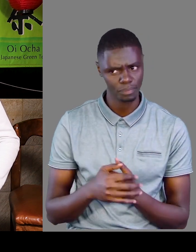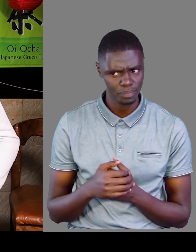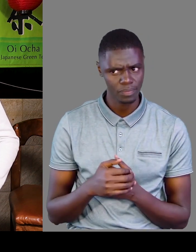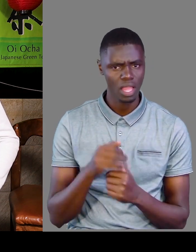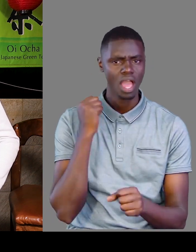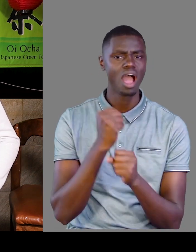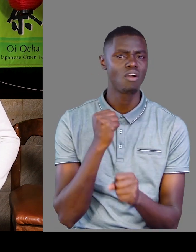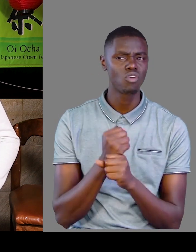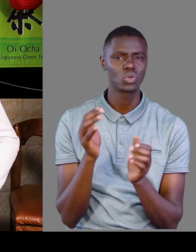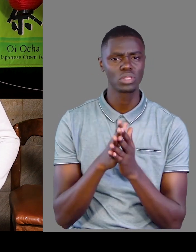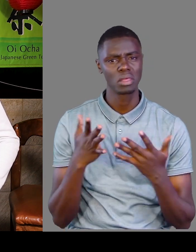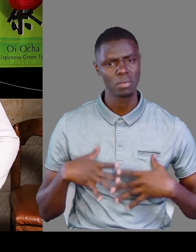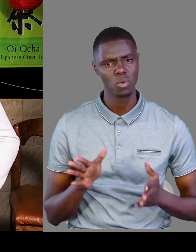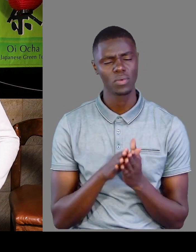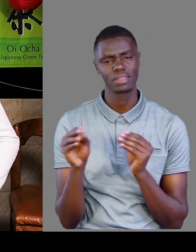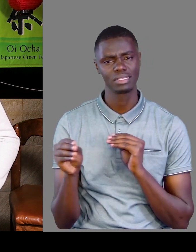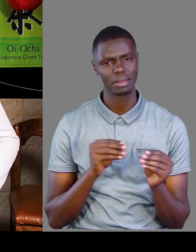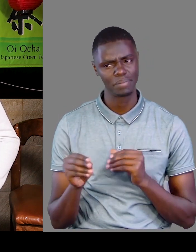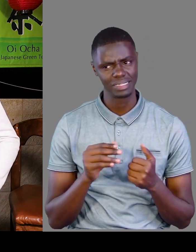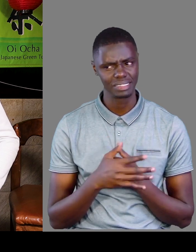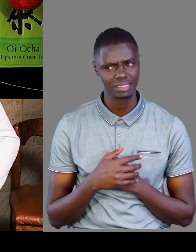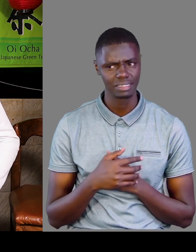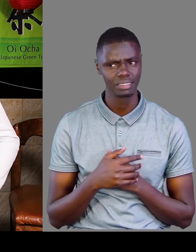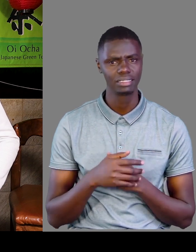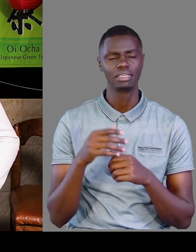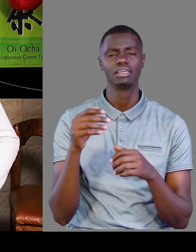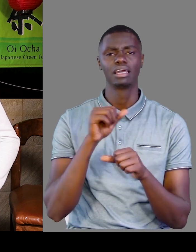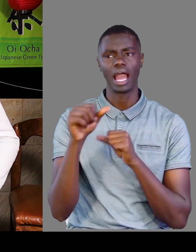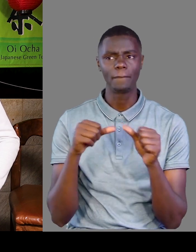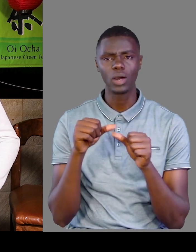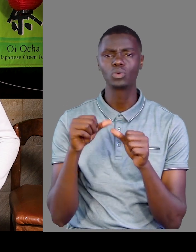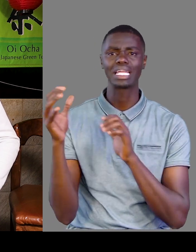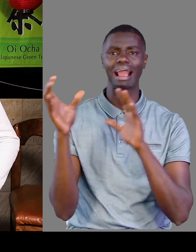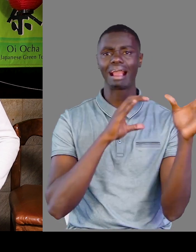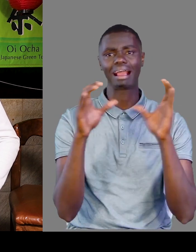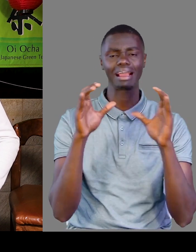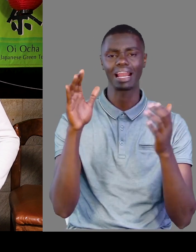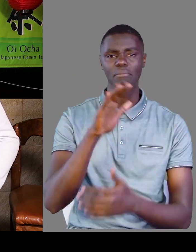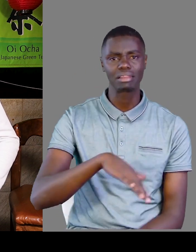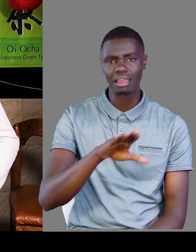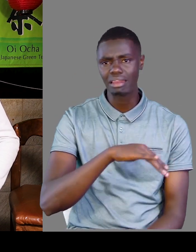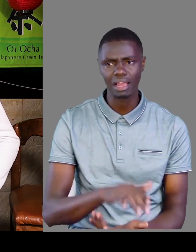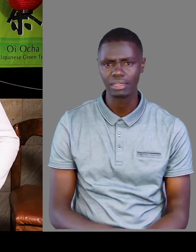sector. Also I've worked with people with disability in the climate area.